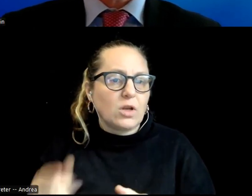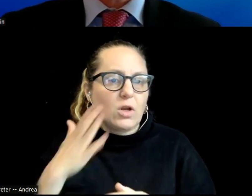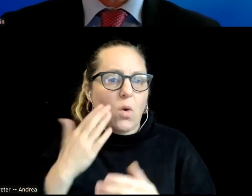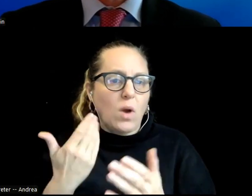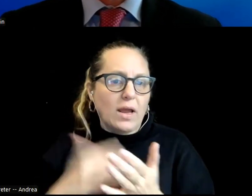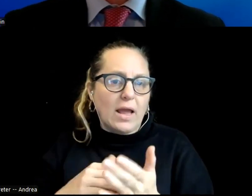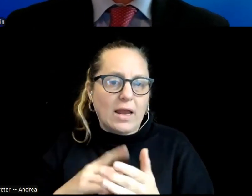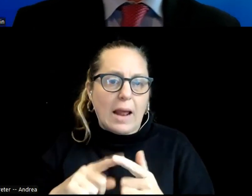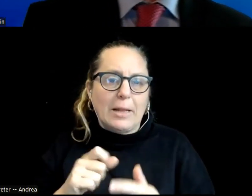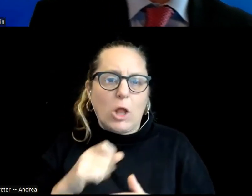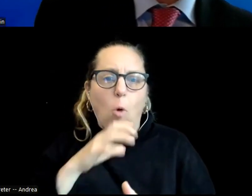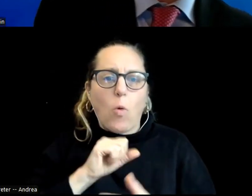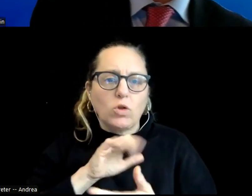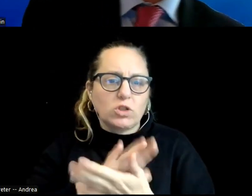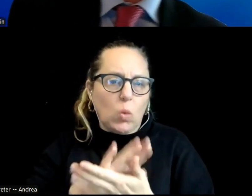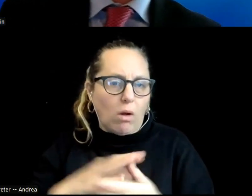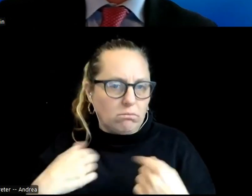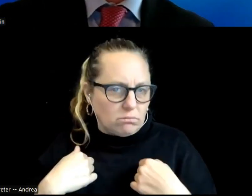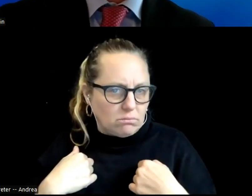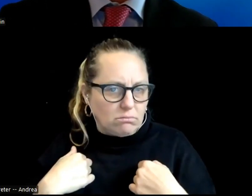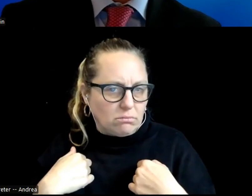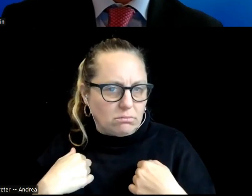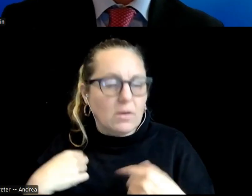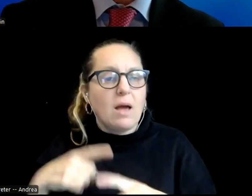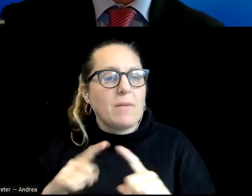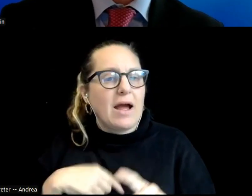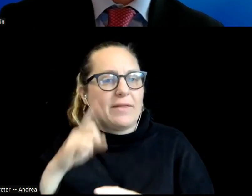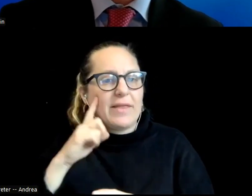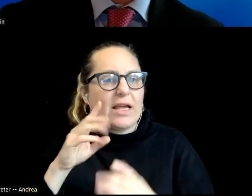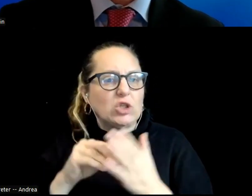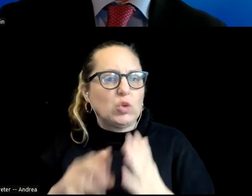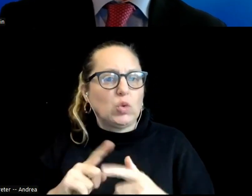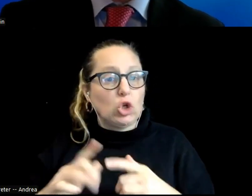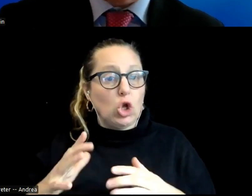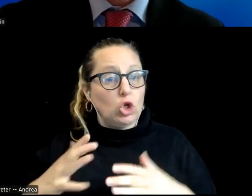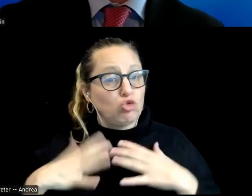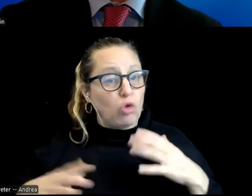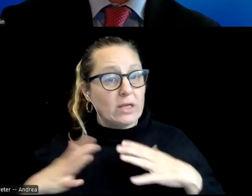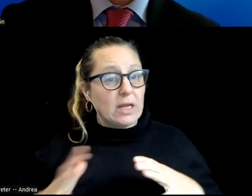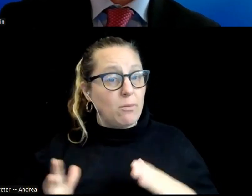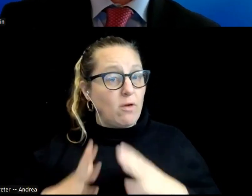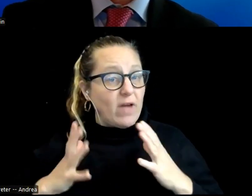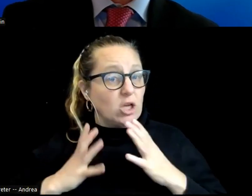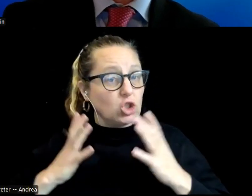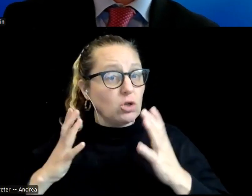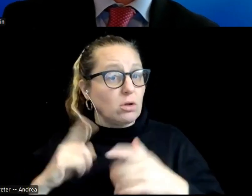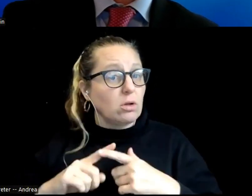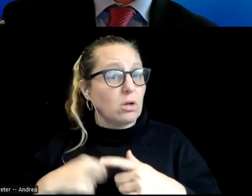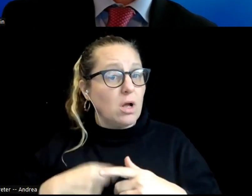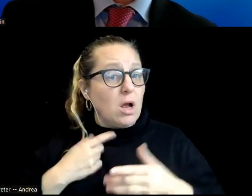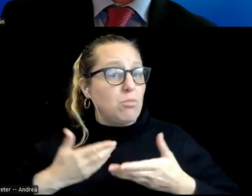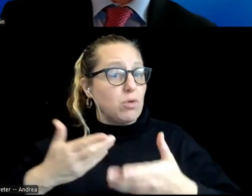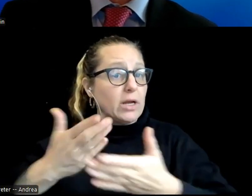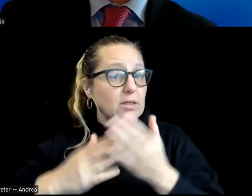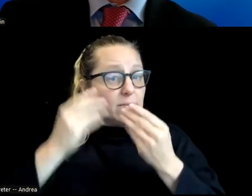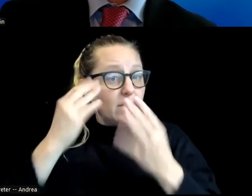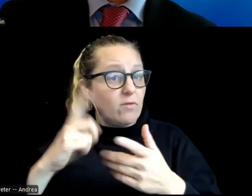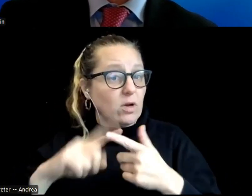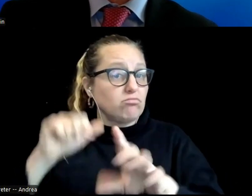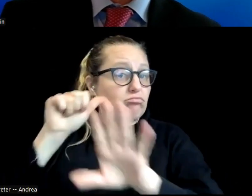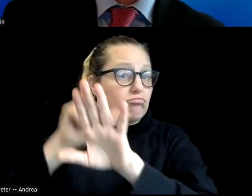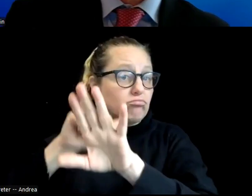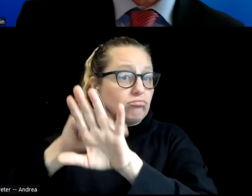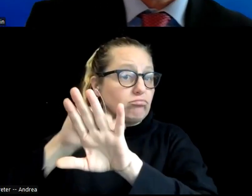I'm a little old school, but I think that a student dressing up professionally, bringing in some kind of information, knocking on